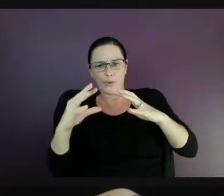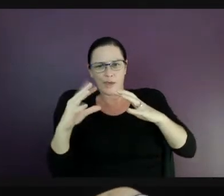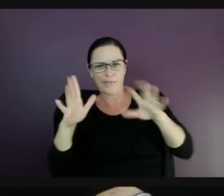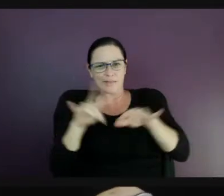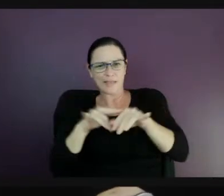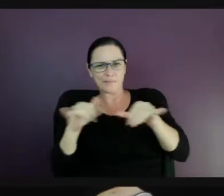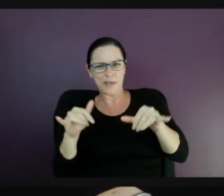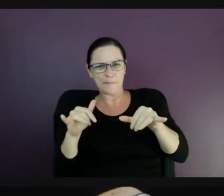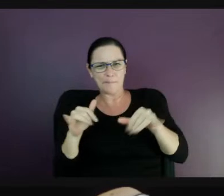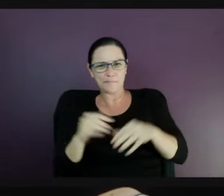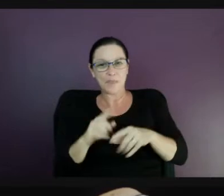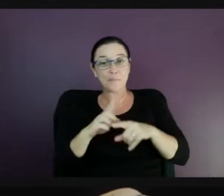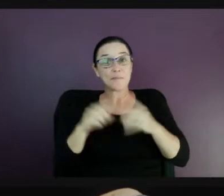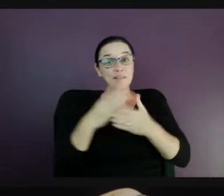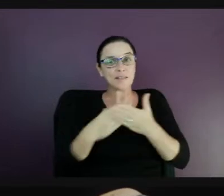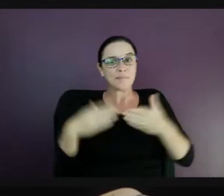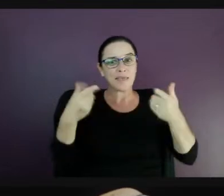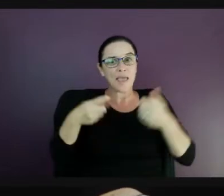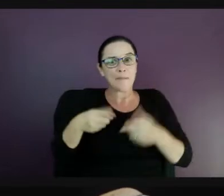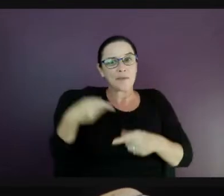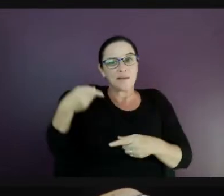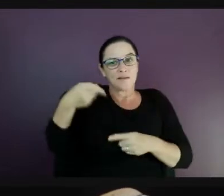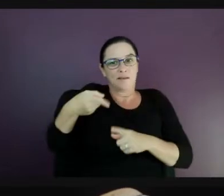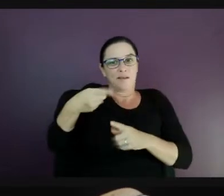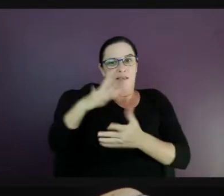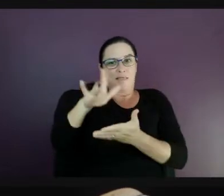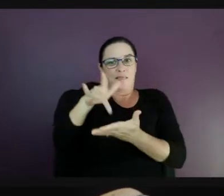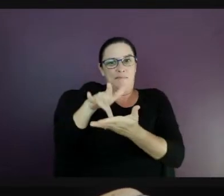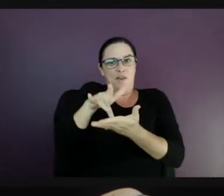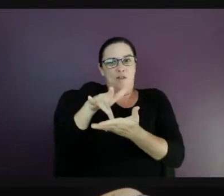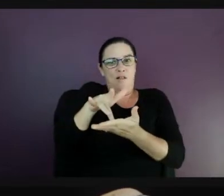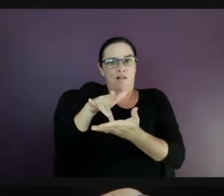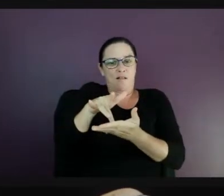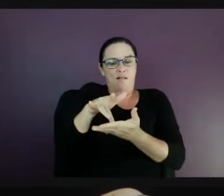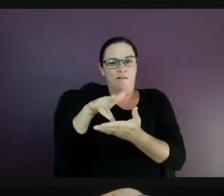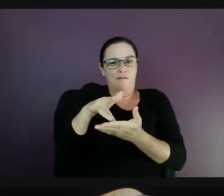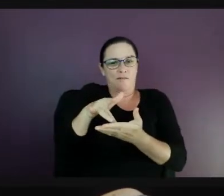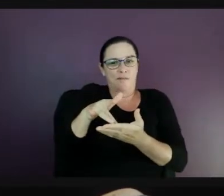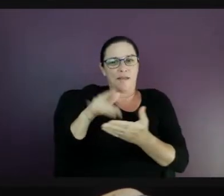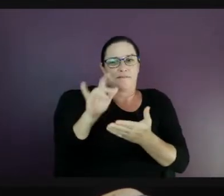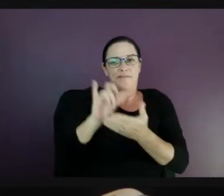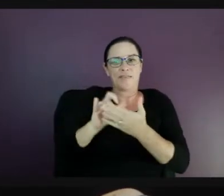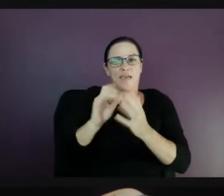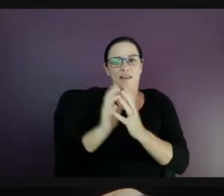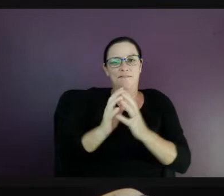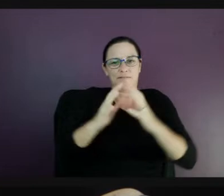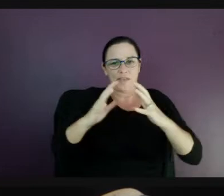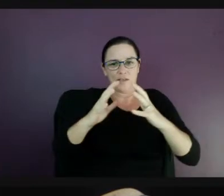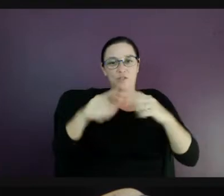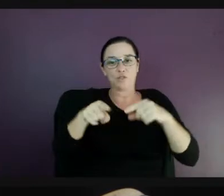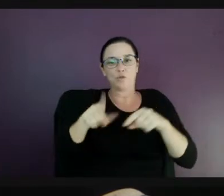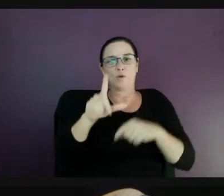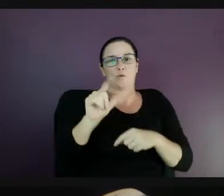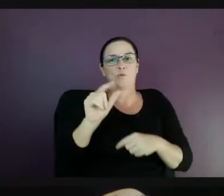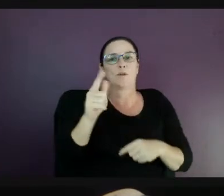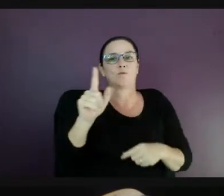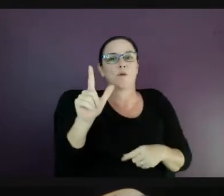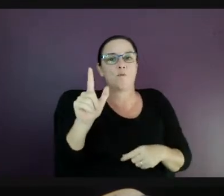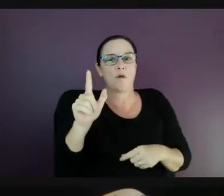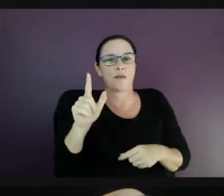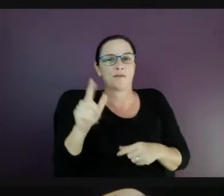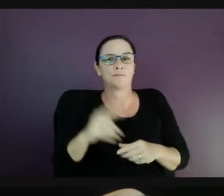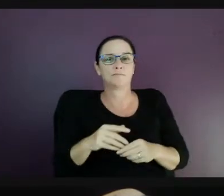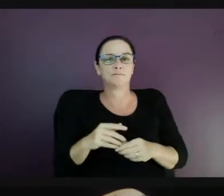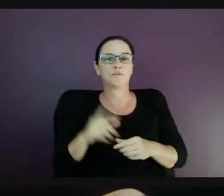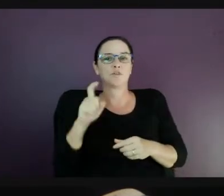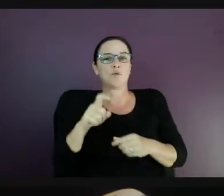happened right then, right in between these two pulses of inflation in 2021. So we'll come back to this date right